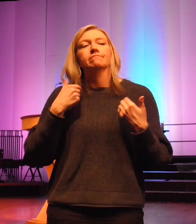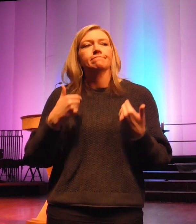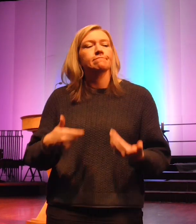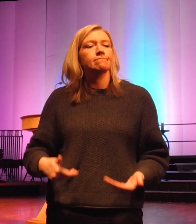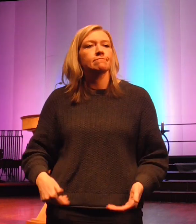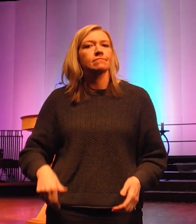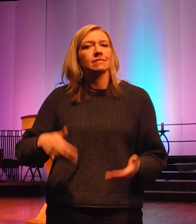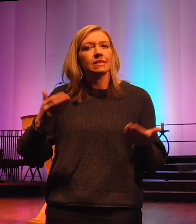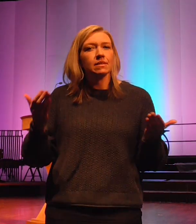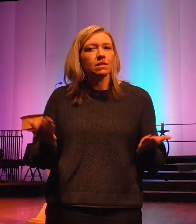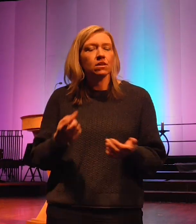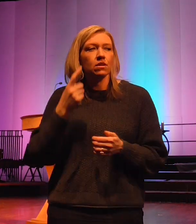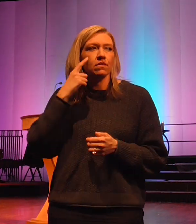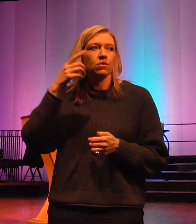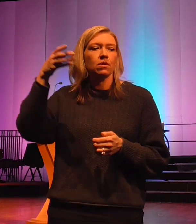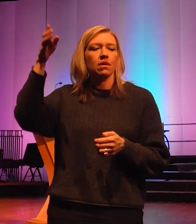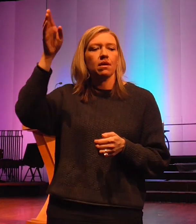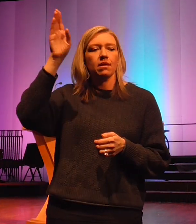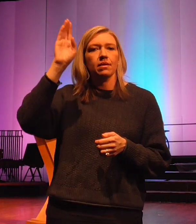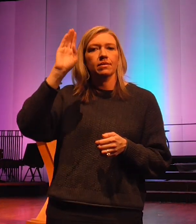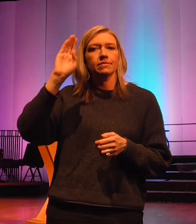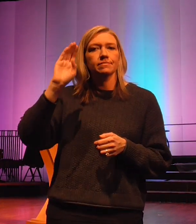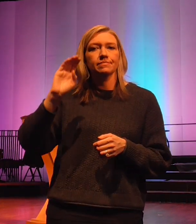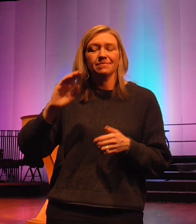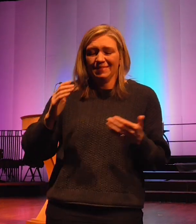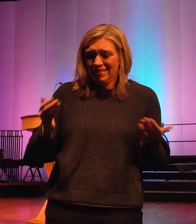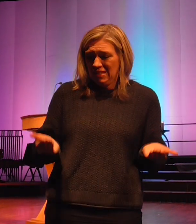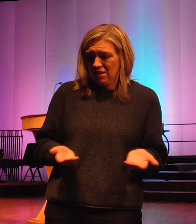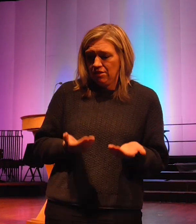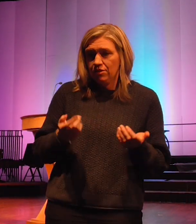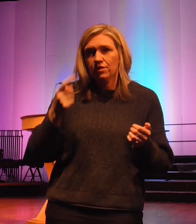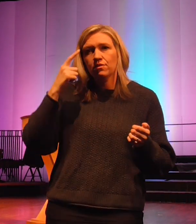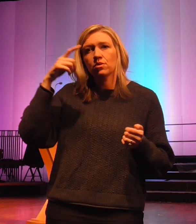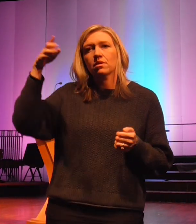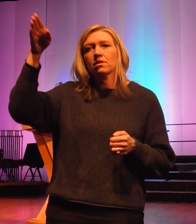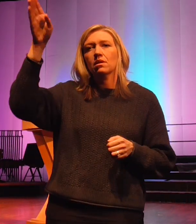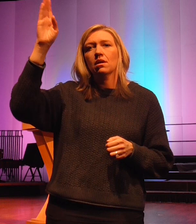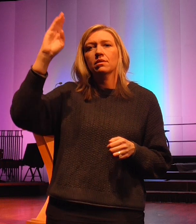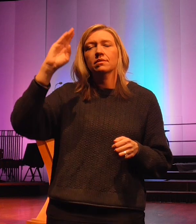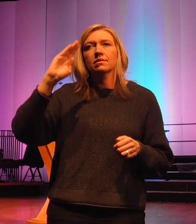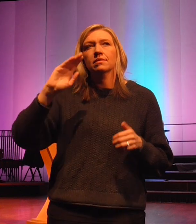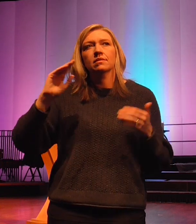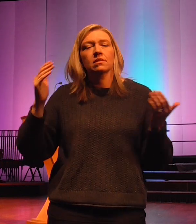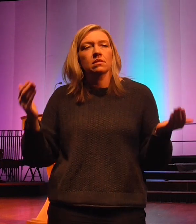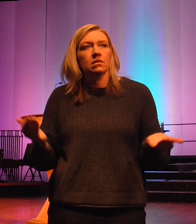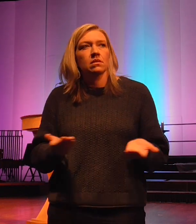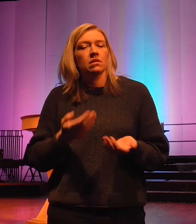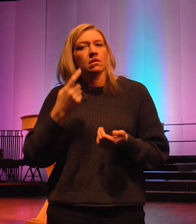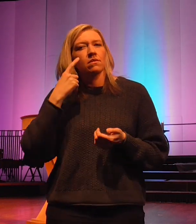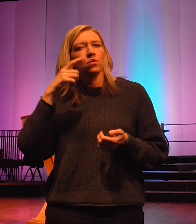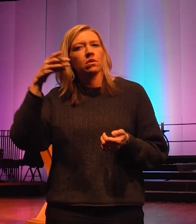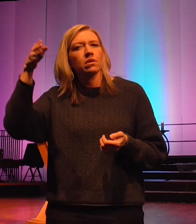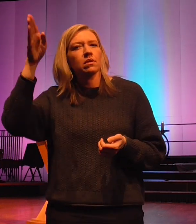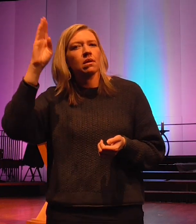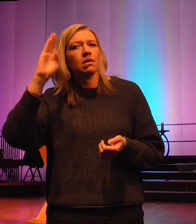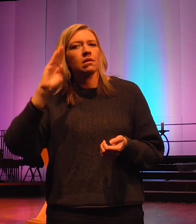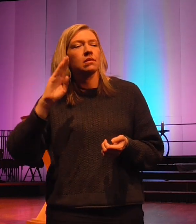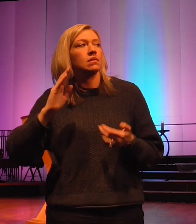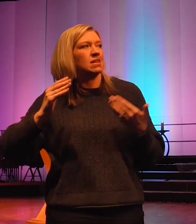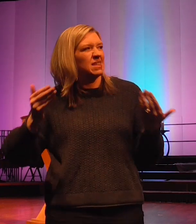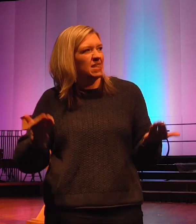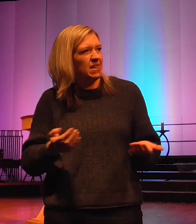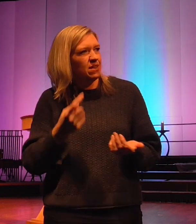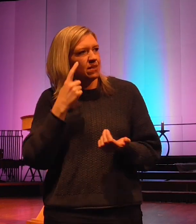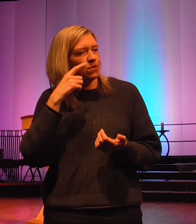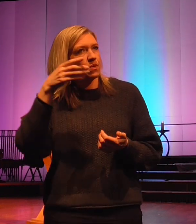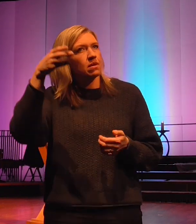am here for God, here for God, here for God, oh, here for